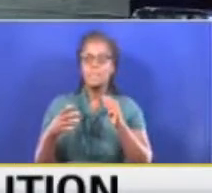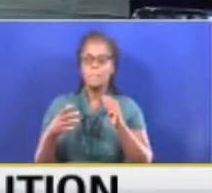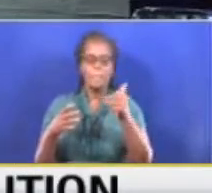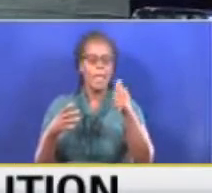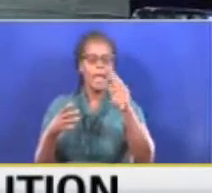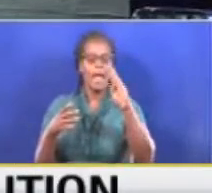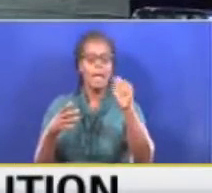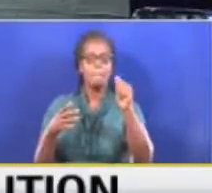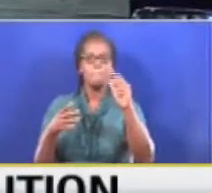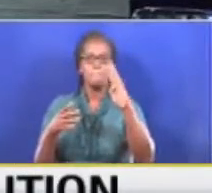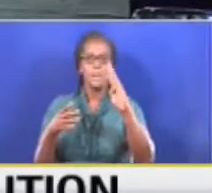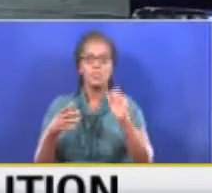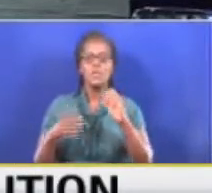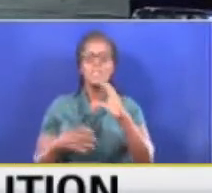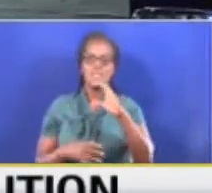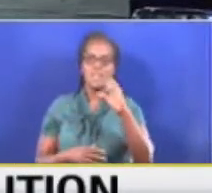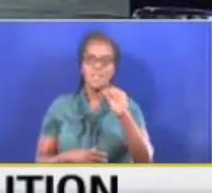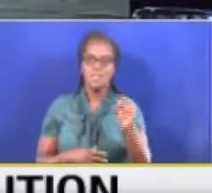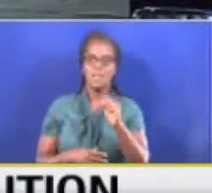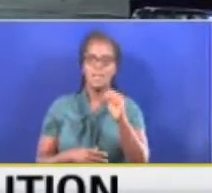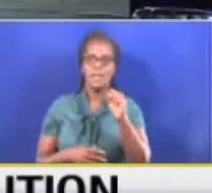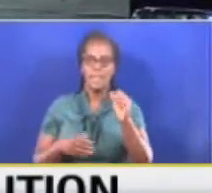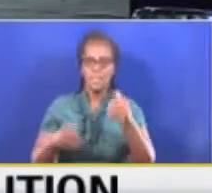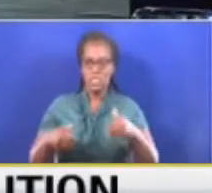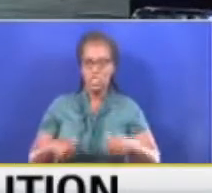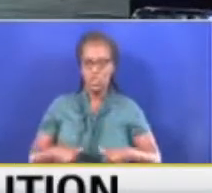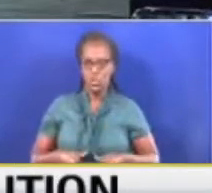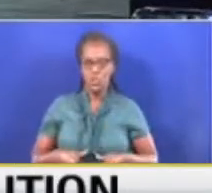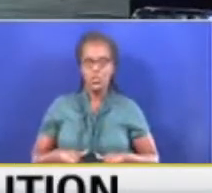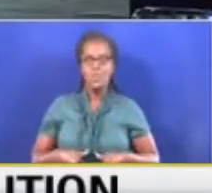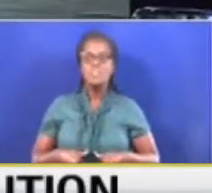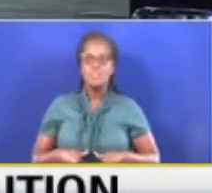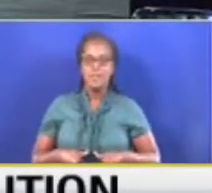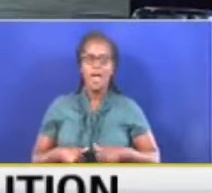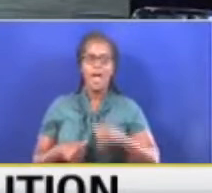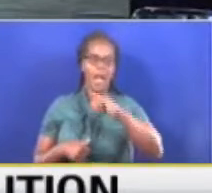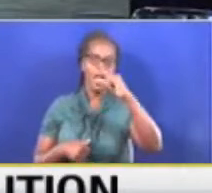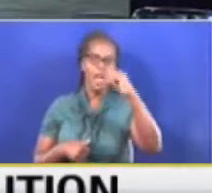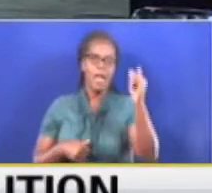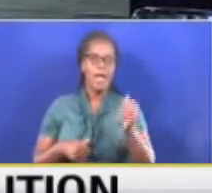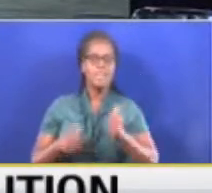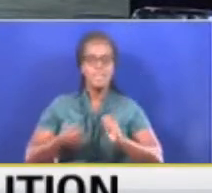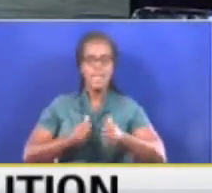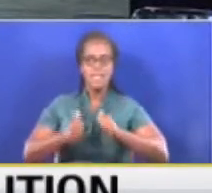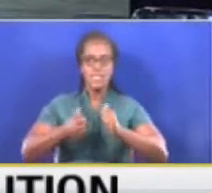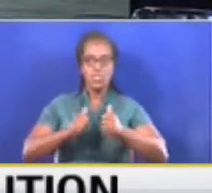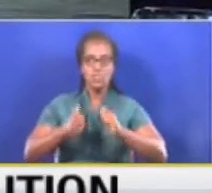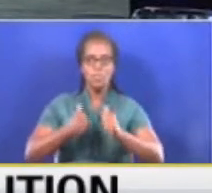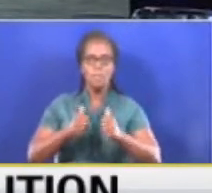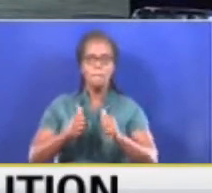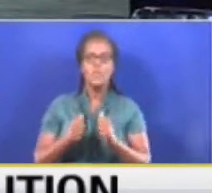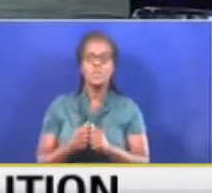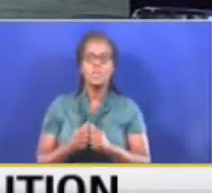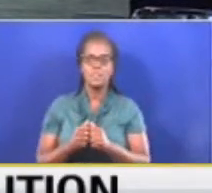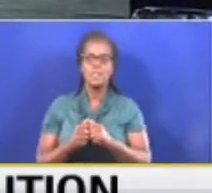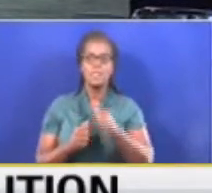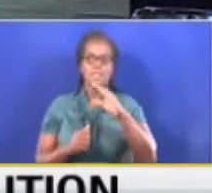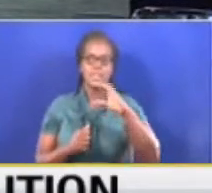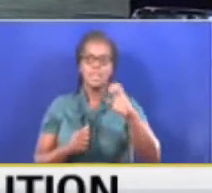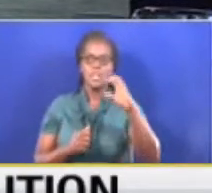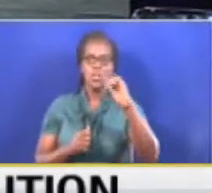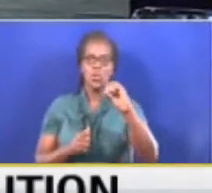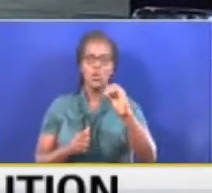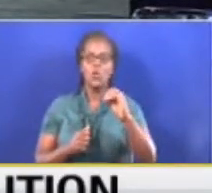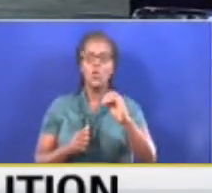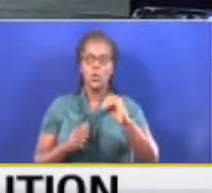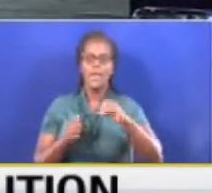the CS Ministry of Youth, the Arts and Sports, Engineer Stephen Ogenga, who is the CEO, National Industrial